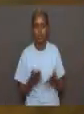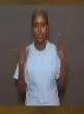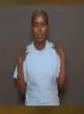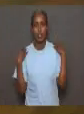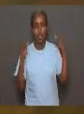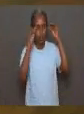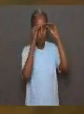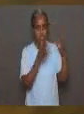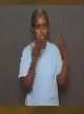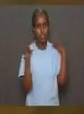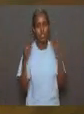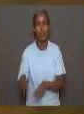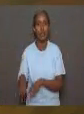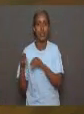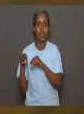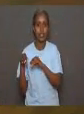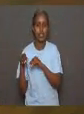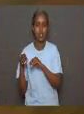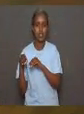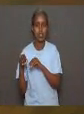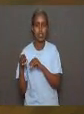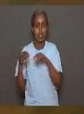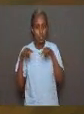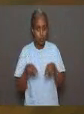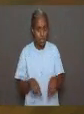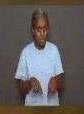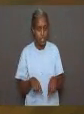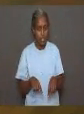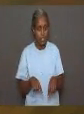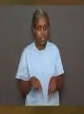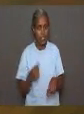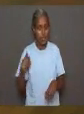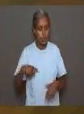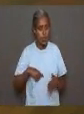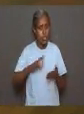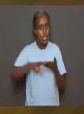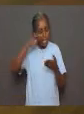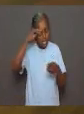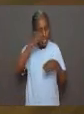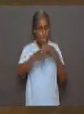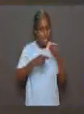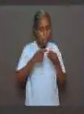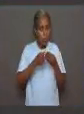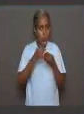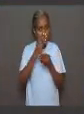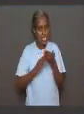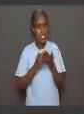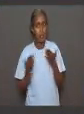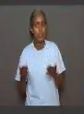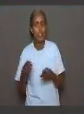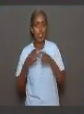Hello, teacher. Hello, students. Today, we will learn about something